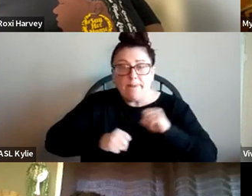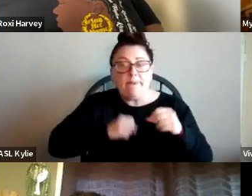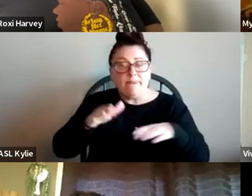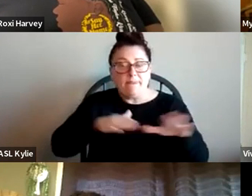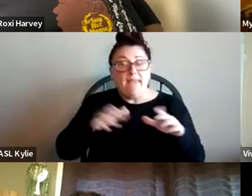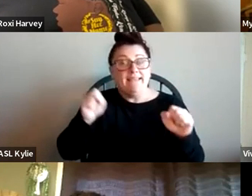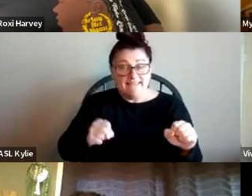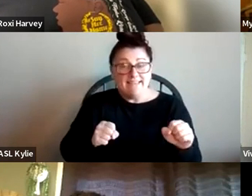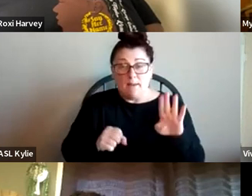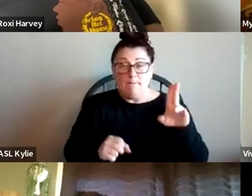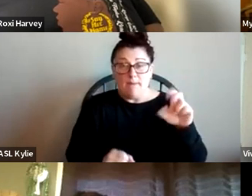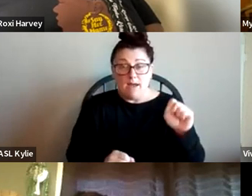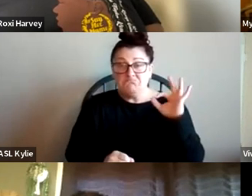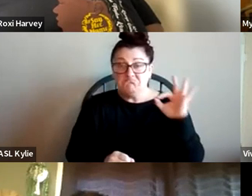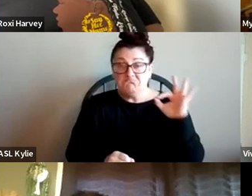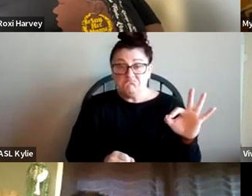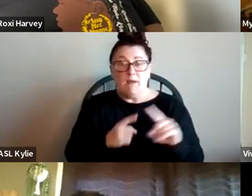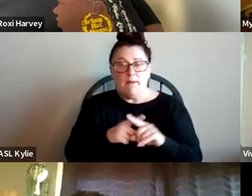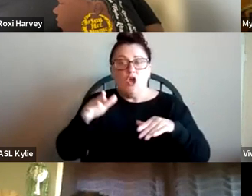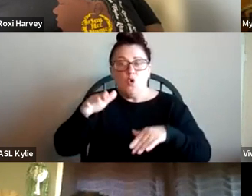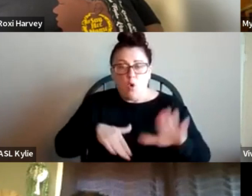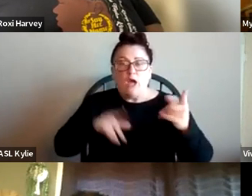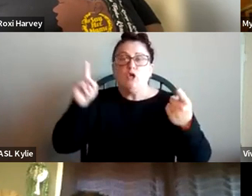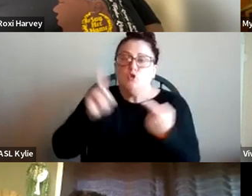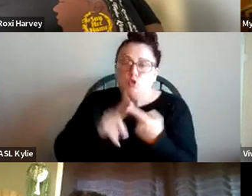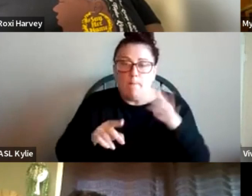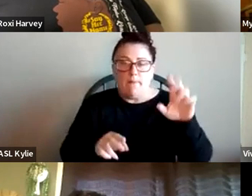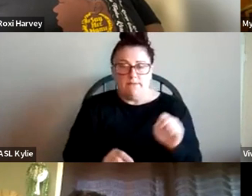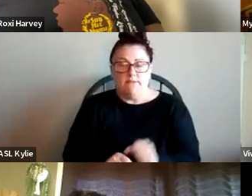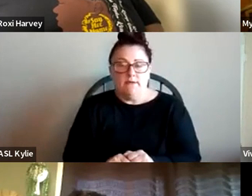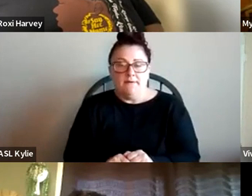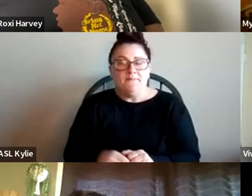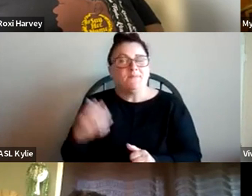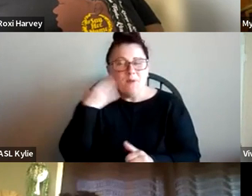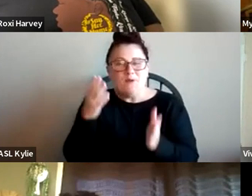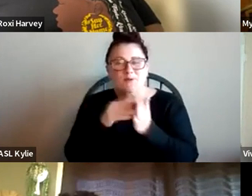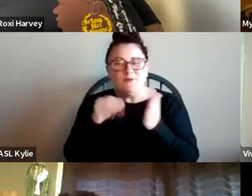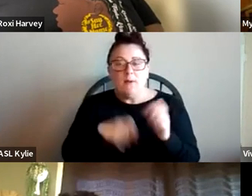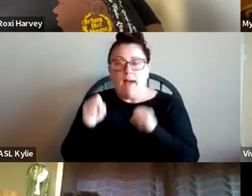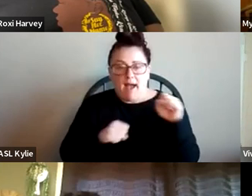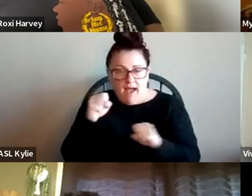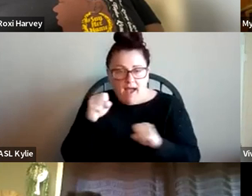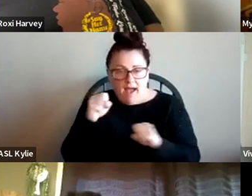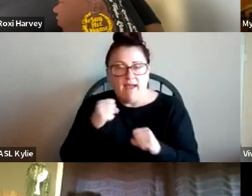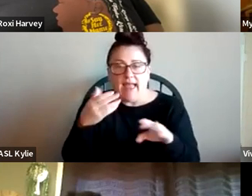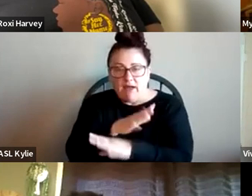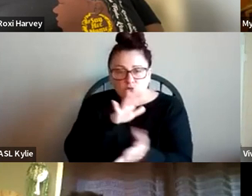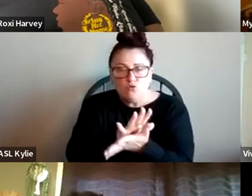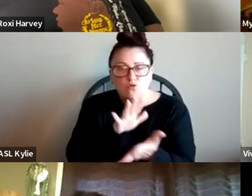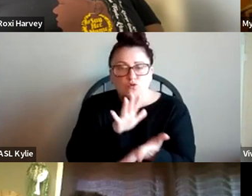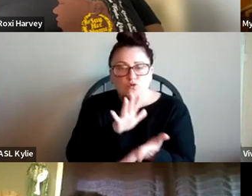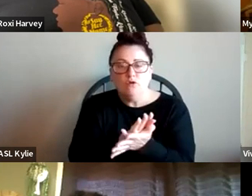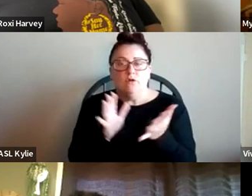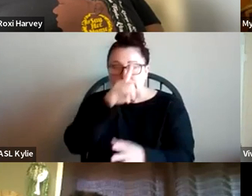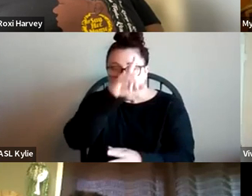do ride buses, but they are walking to that bus stop. And we know that students are riding their bicycles after school, during